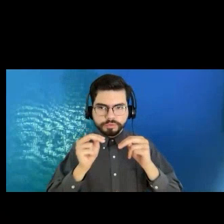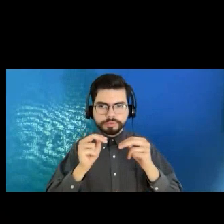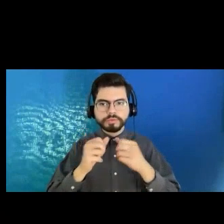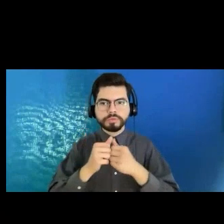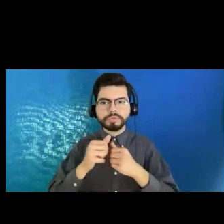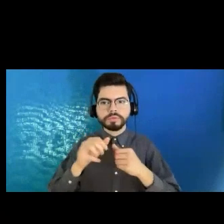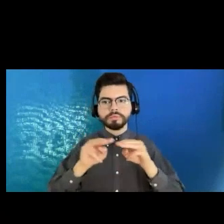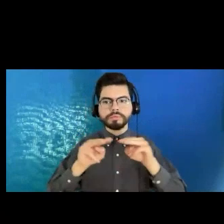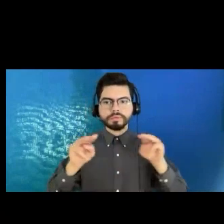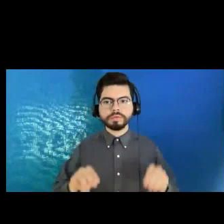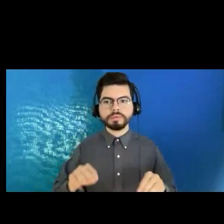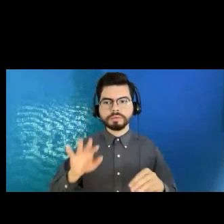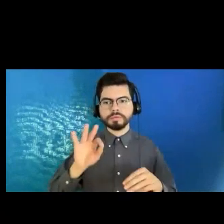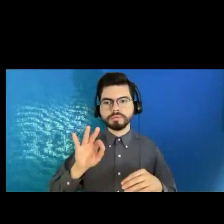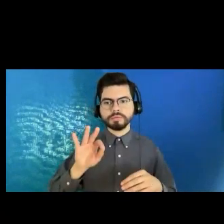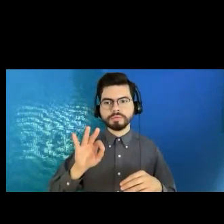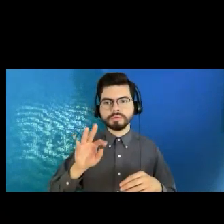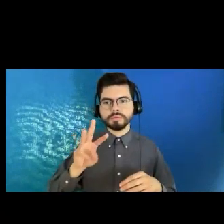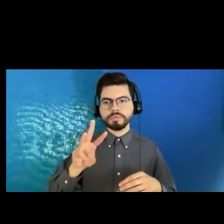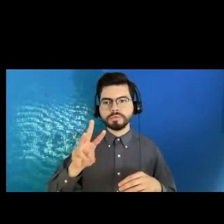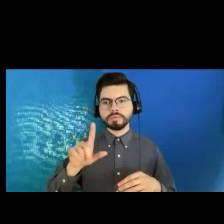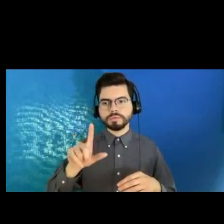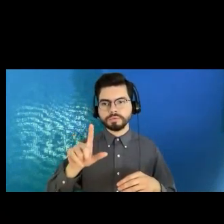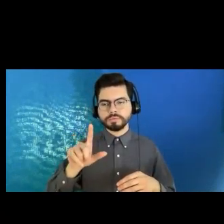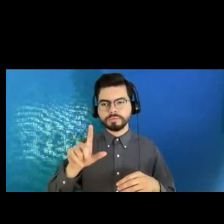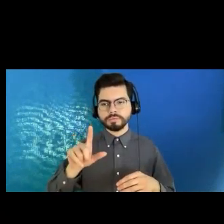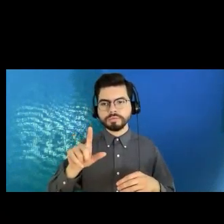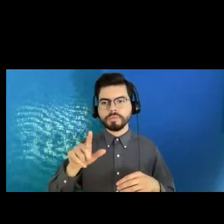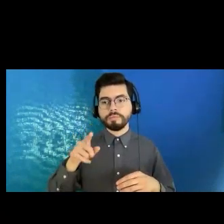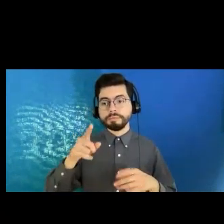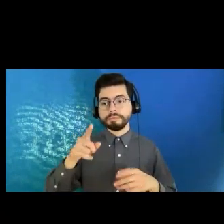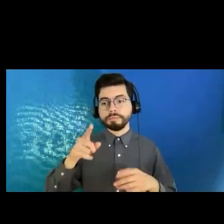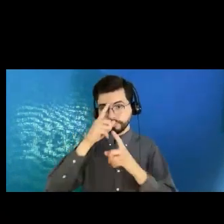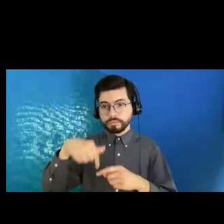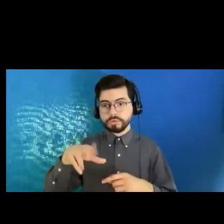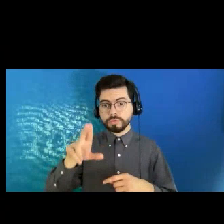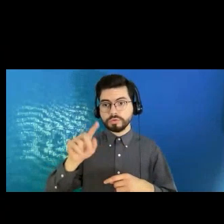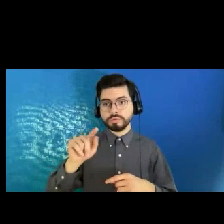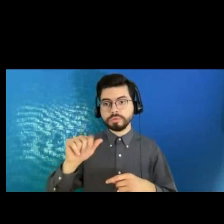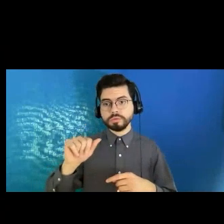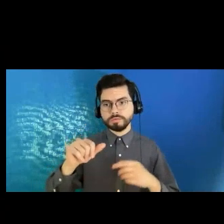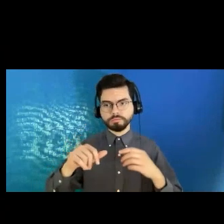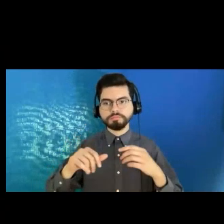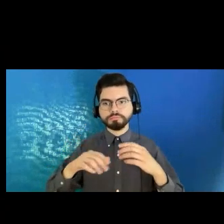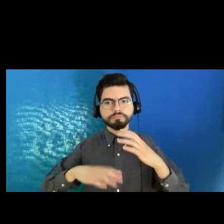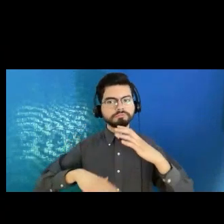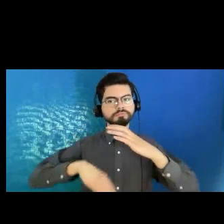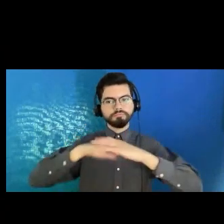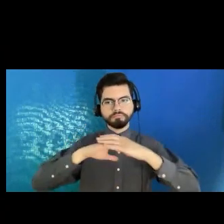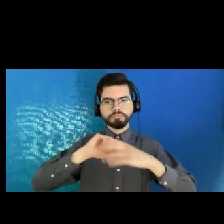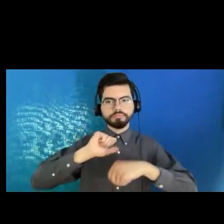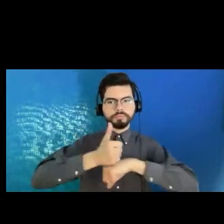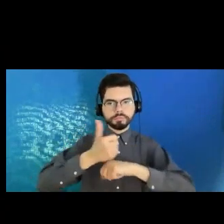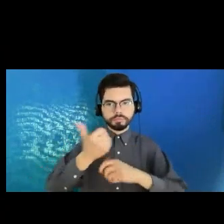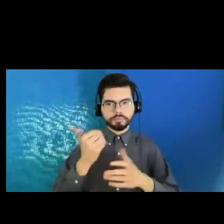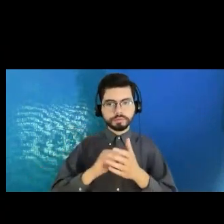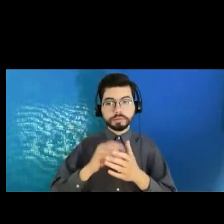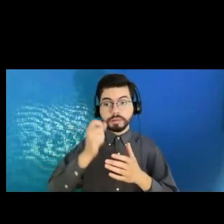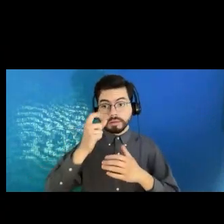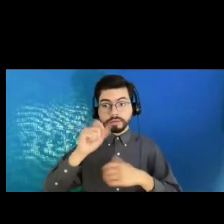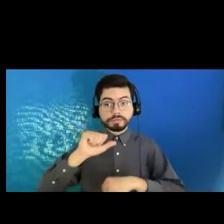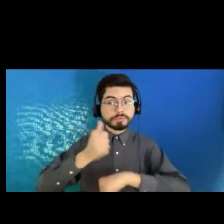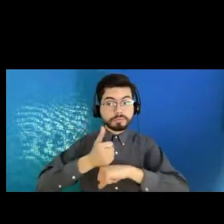Montana Fish and Wildlife and Parks Commission to get quotas reinstated at 6. What they did, though,